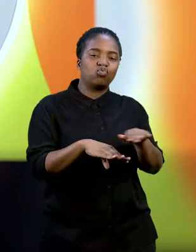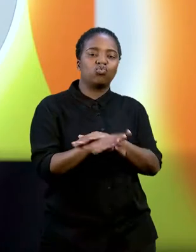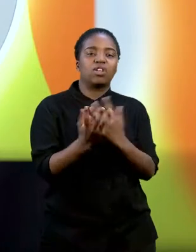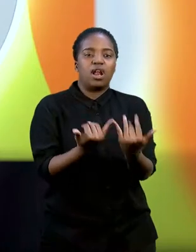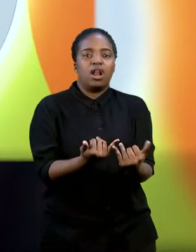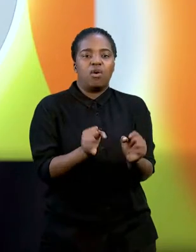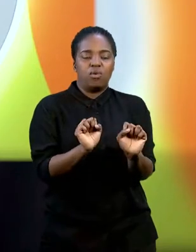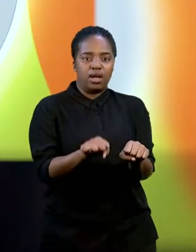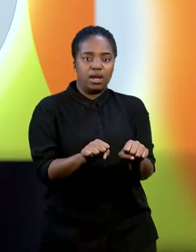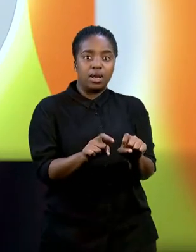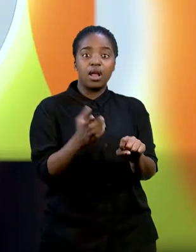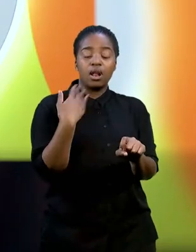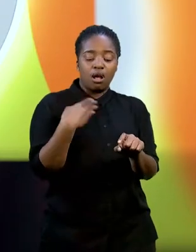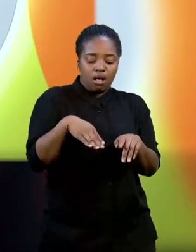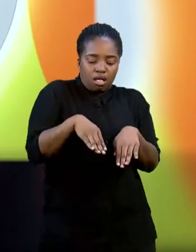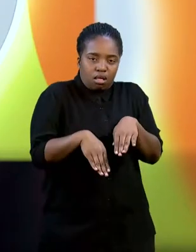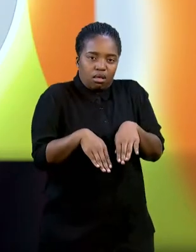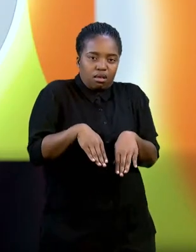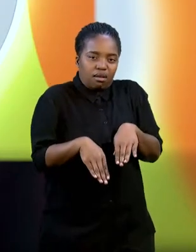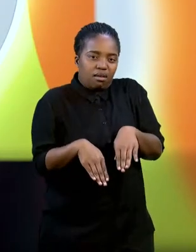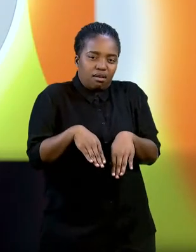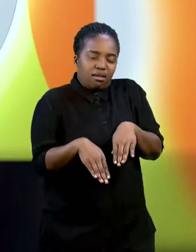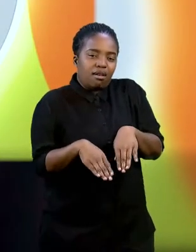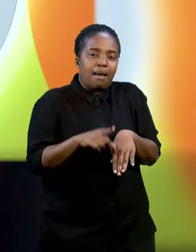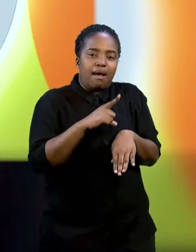because I was actually on my tippy toes.